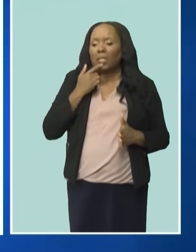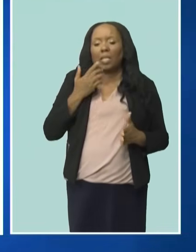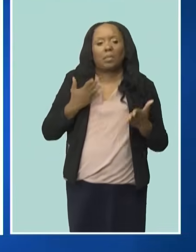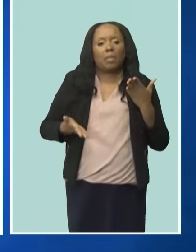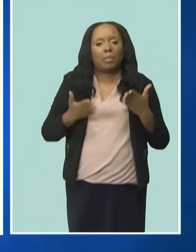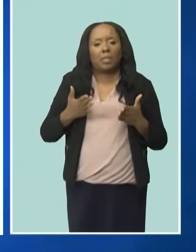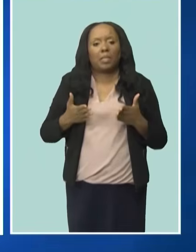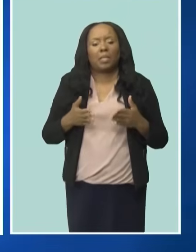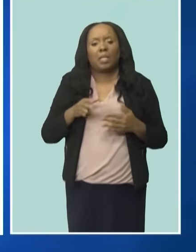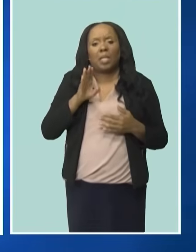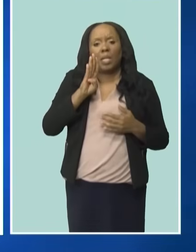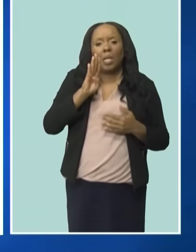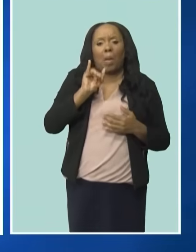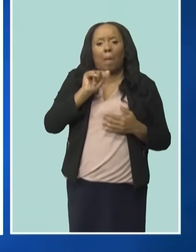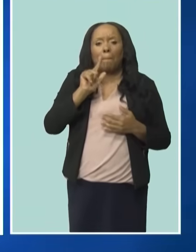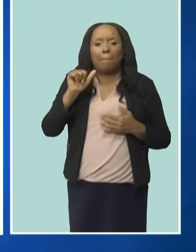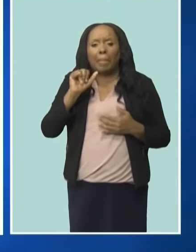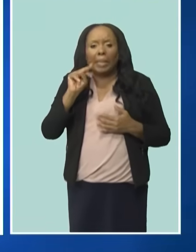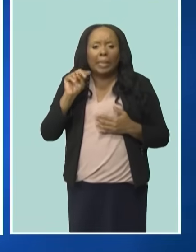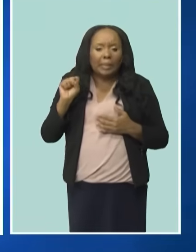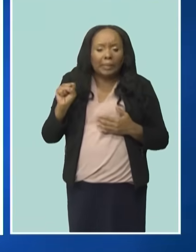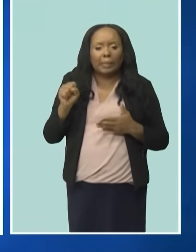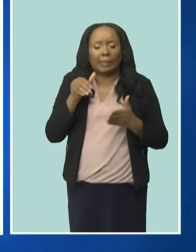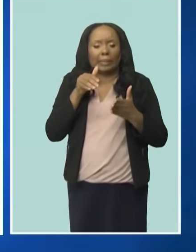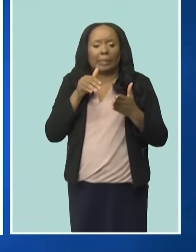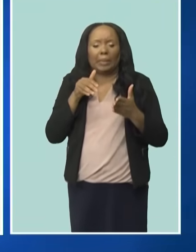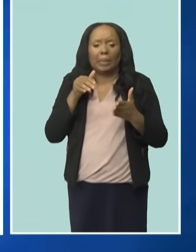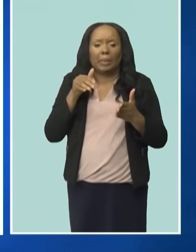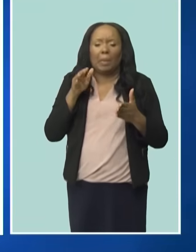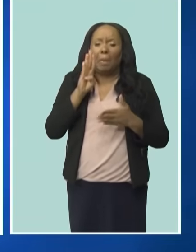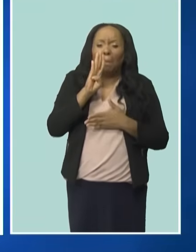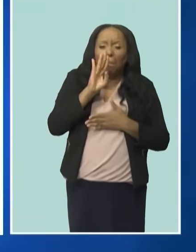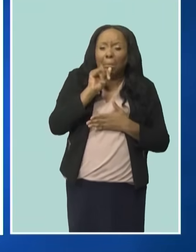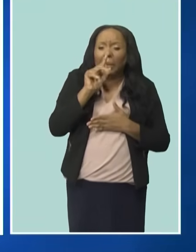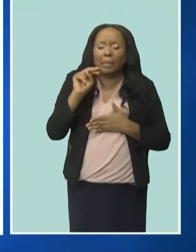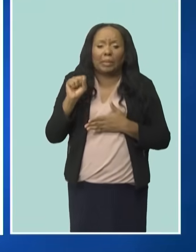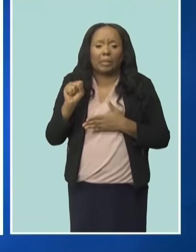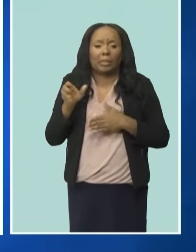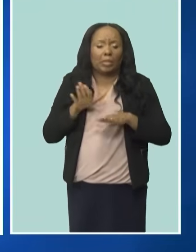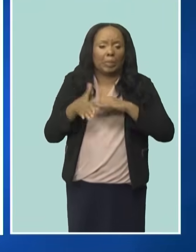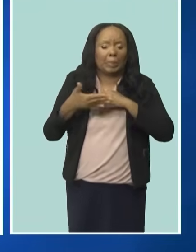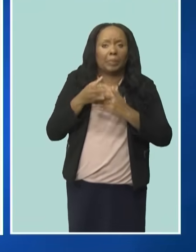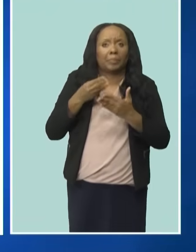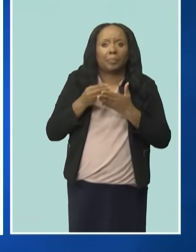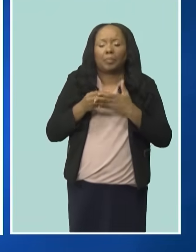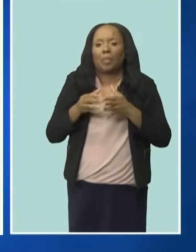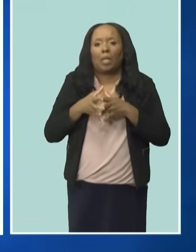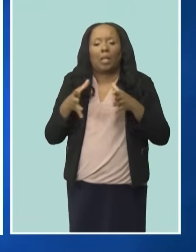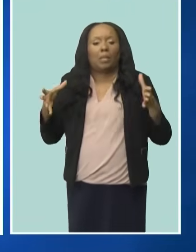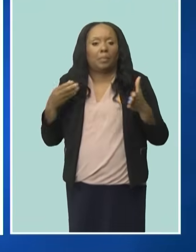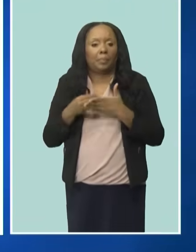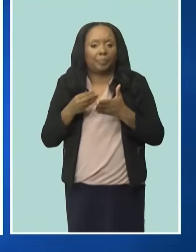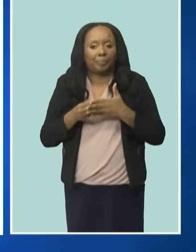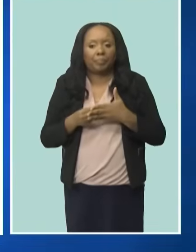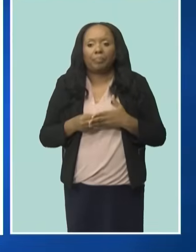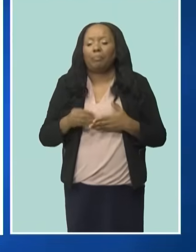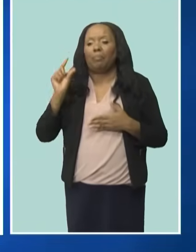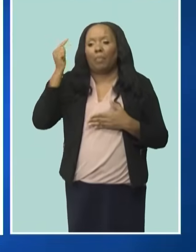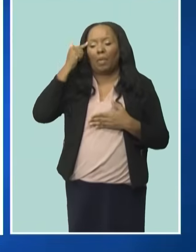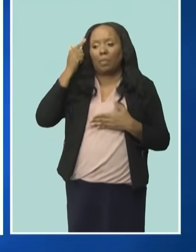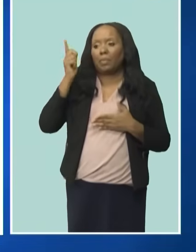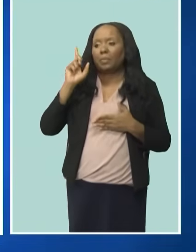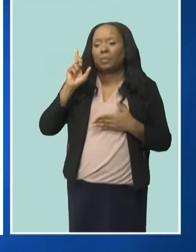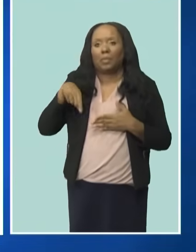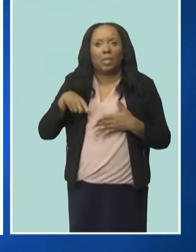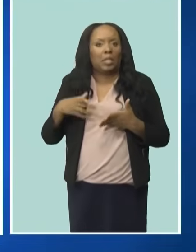that's Jamaican dollars. But the fact is that it will take a lot of money. The government will have to do a lot of